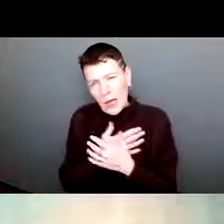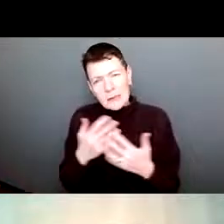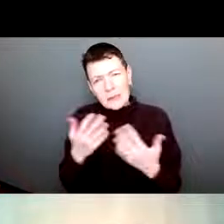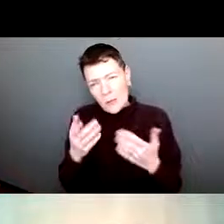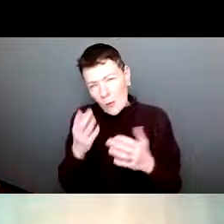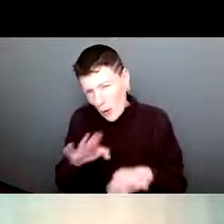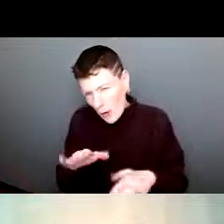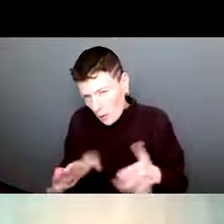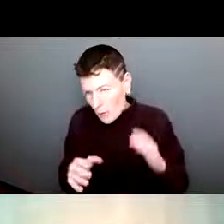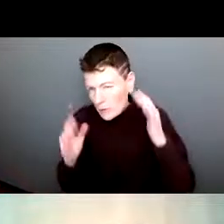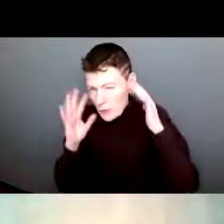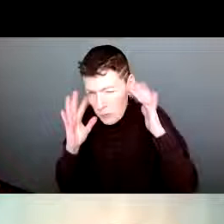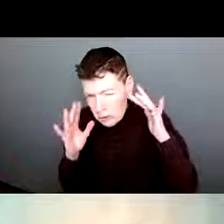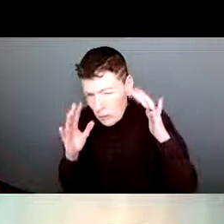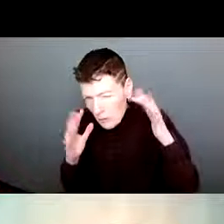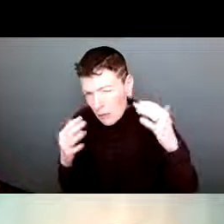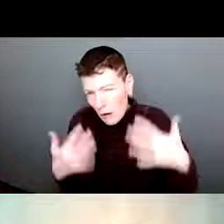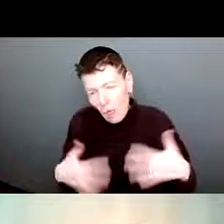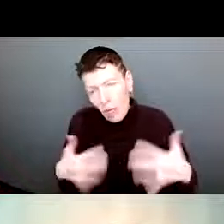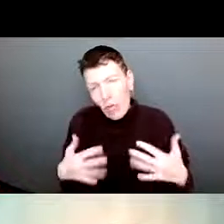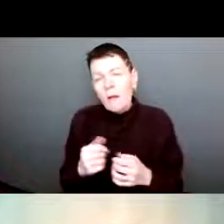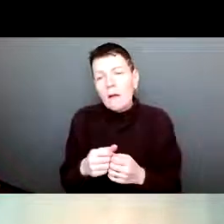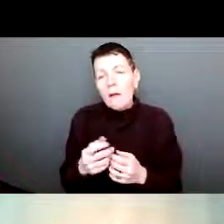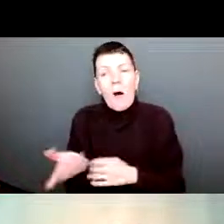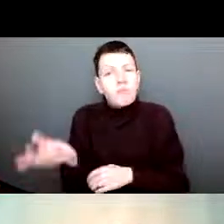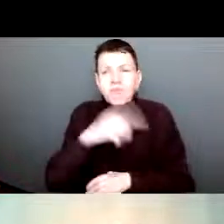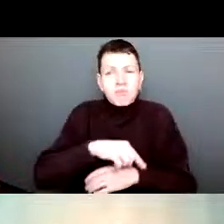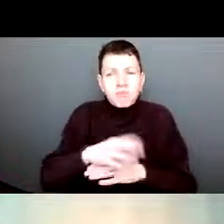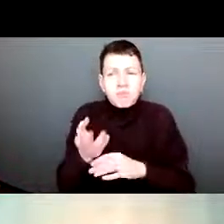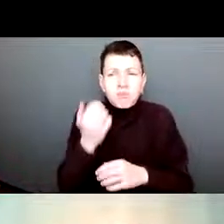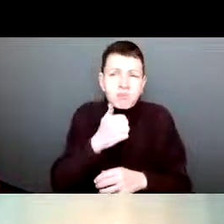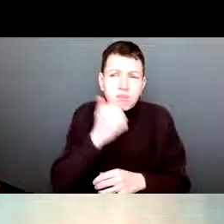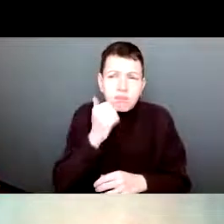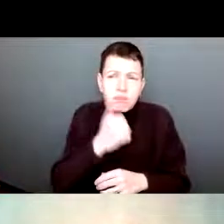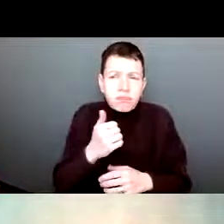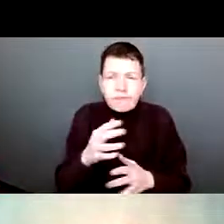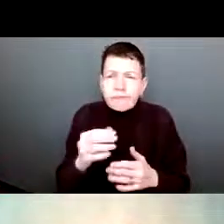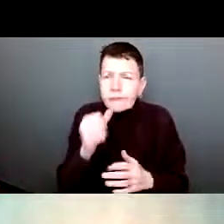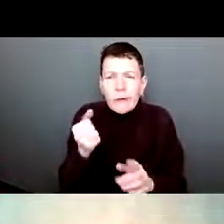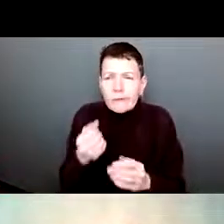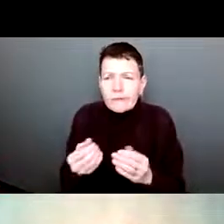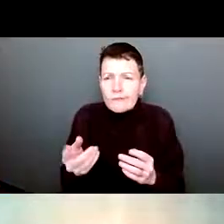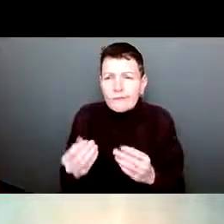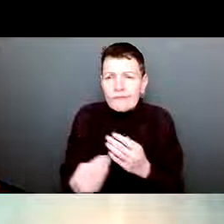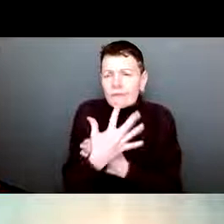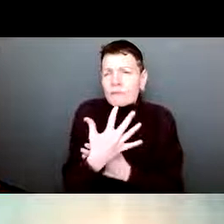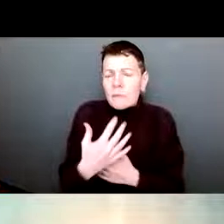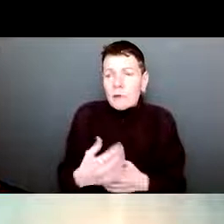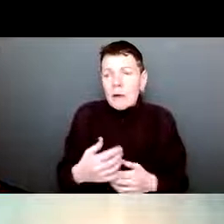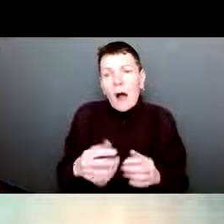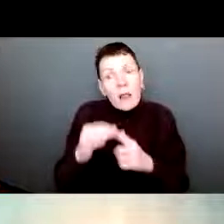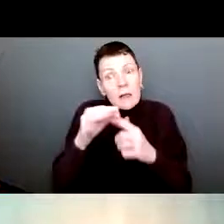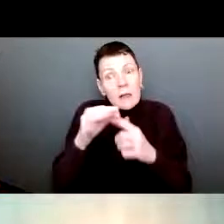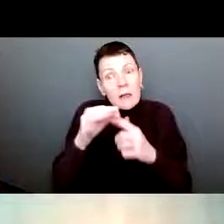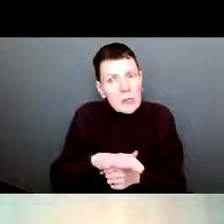quiet room. And usually during my day-to-day, it doesn't affect me too much, unless I get a little bit stressed out and then I notice it